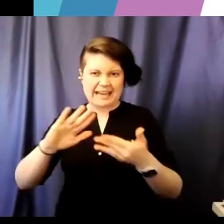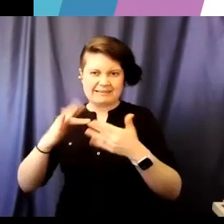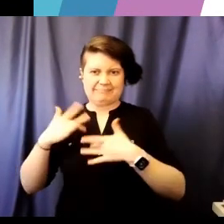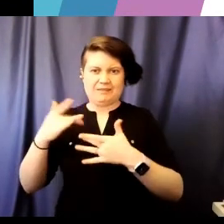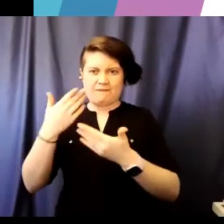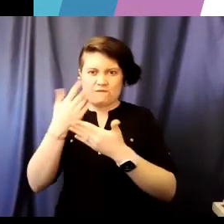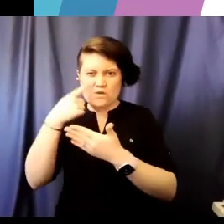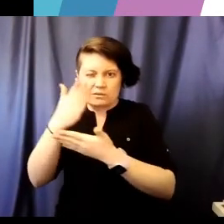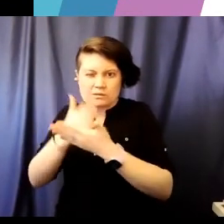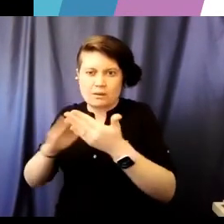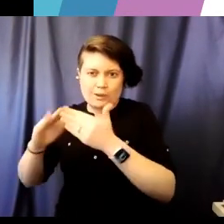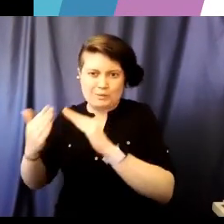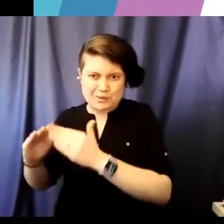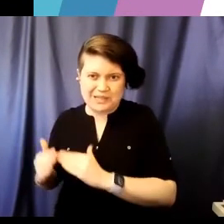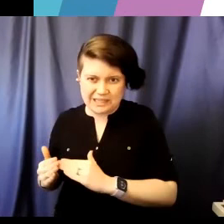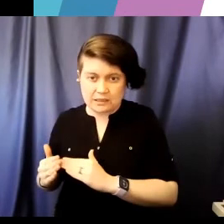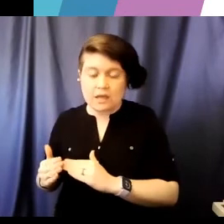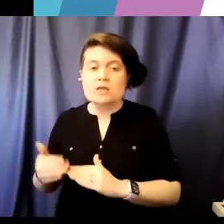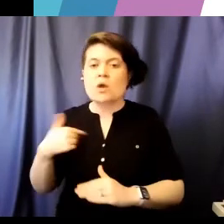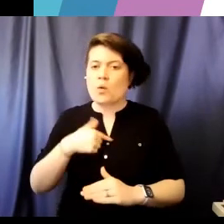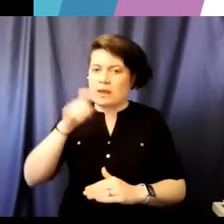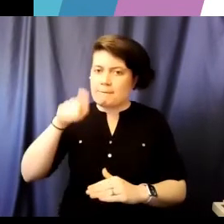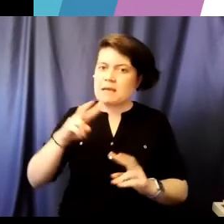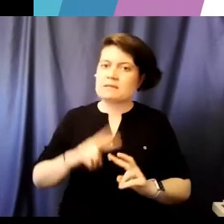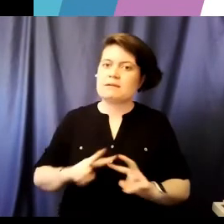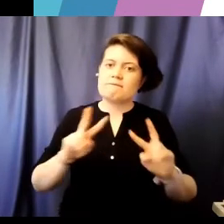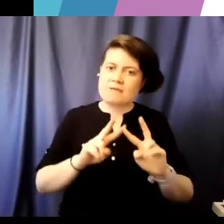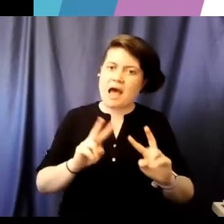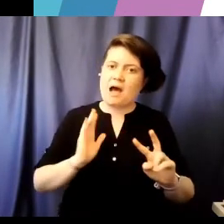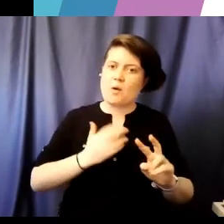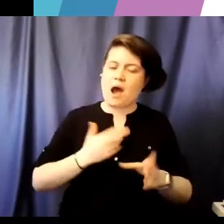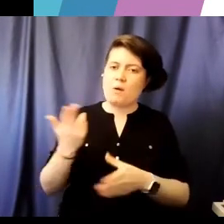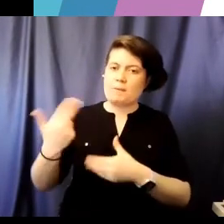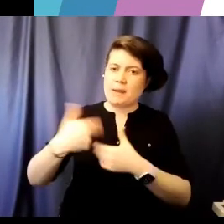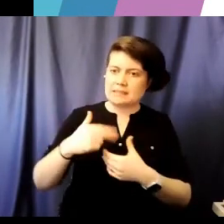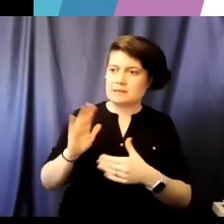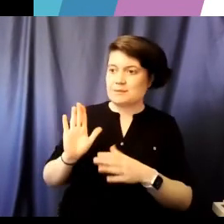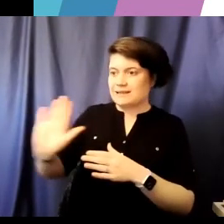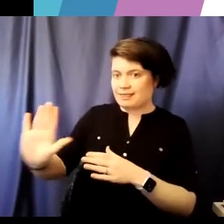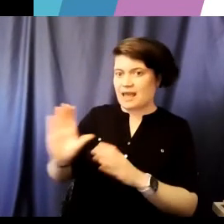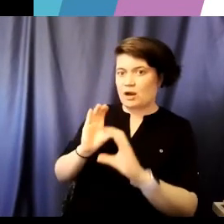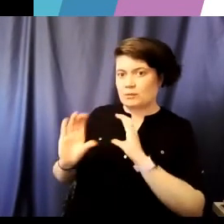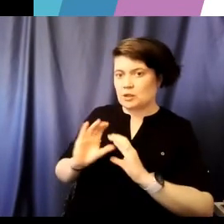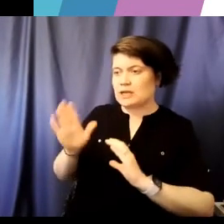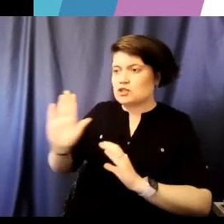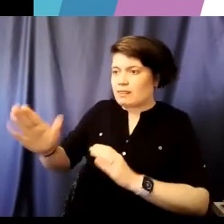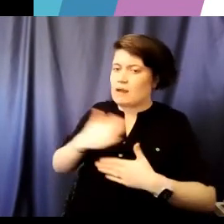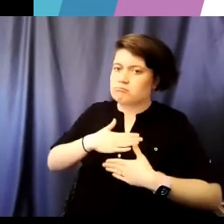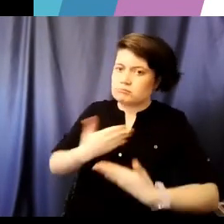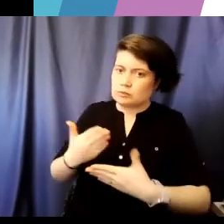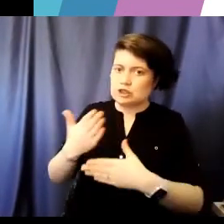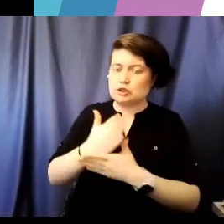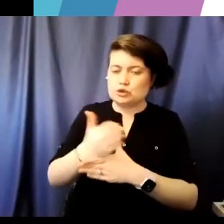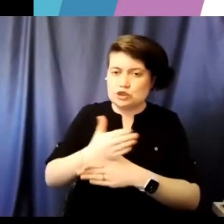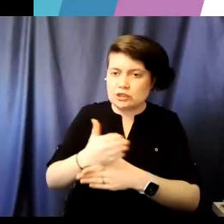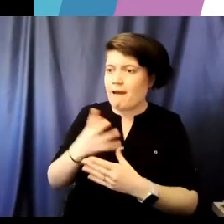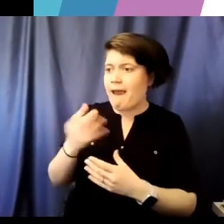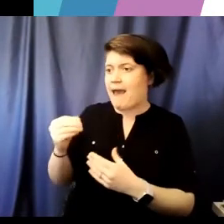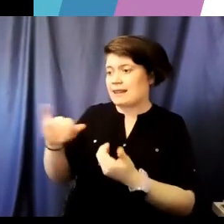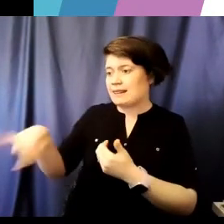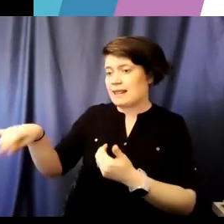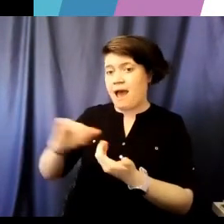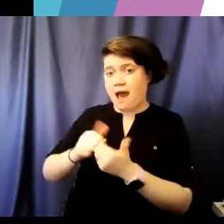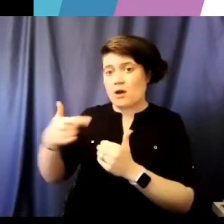themselves, so we need to value survivors' participation, their willingness to share, and their willingness to seek out support. We also need to make sure that